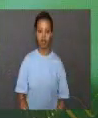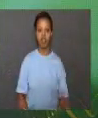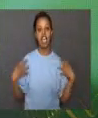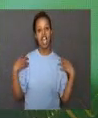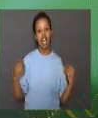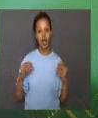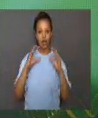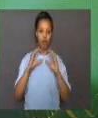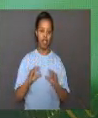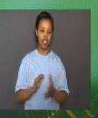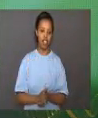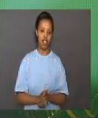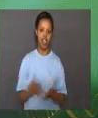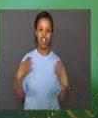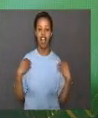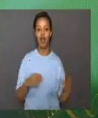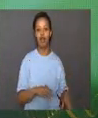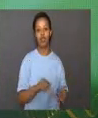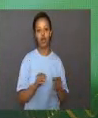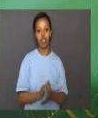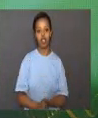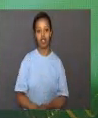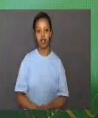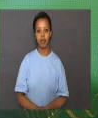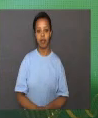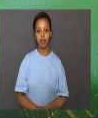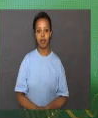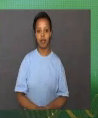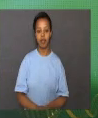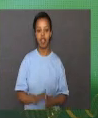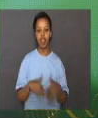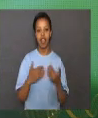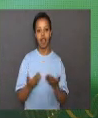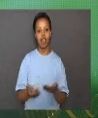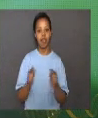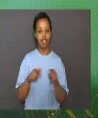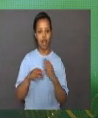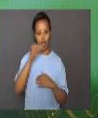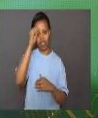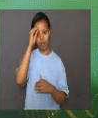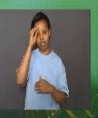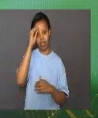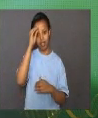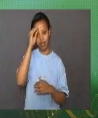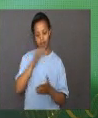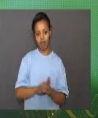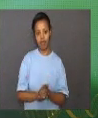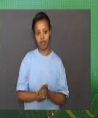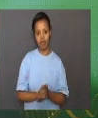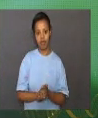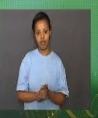Hello, teacher. Hello, students. Welcome to today's lesson